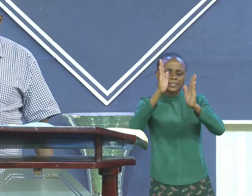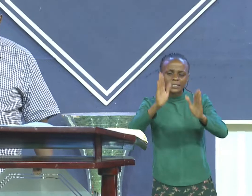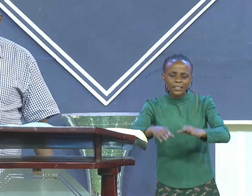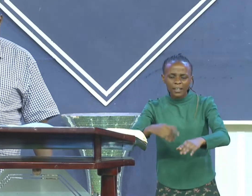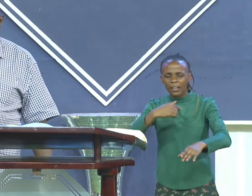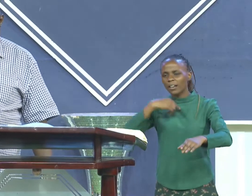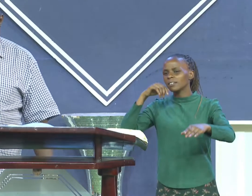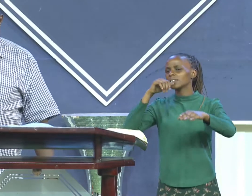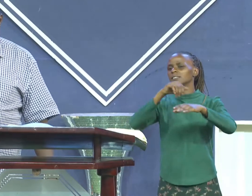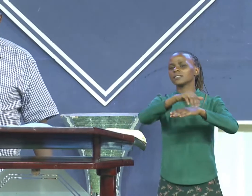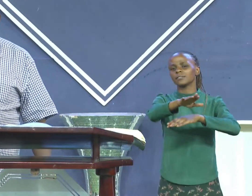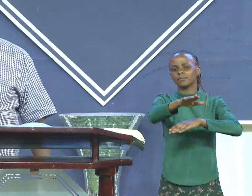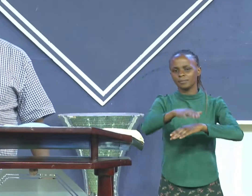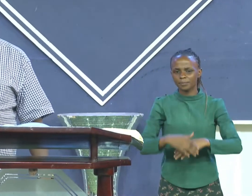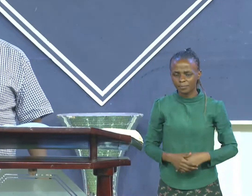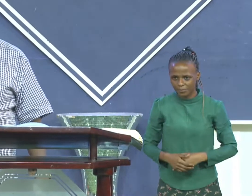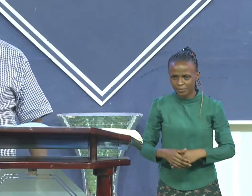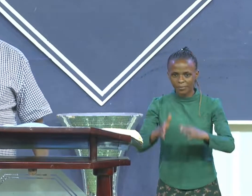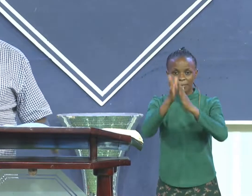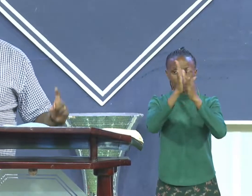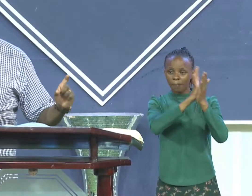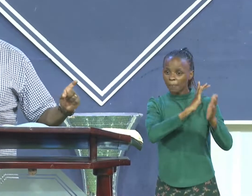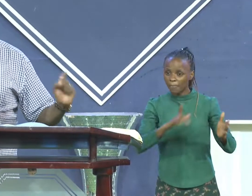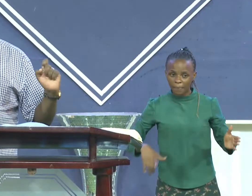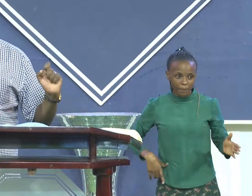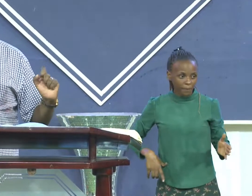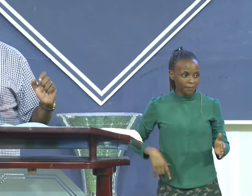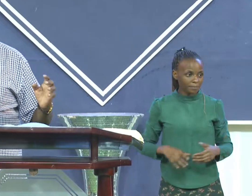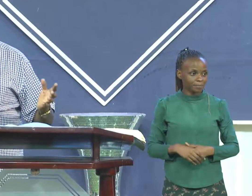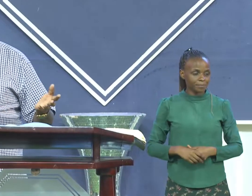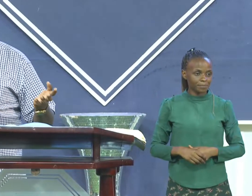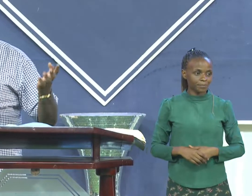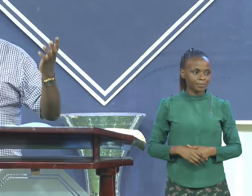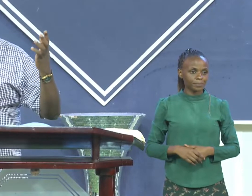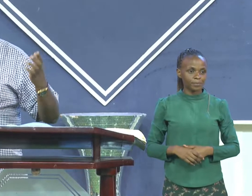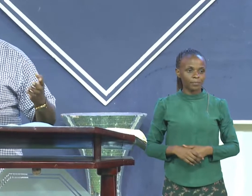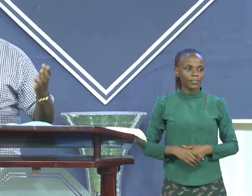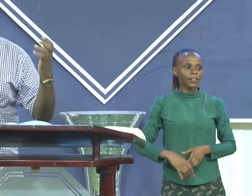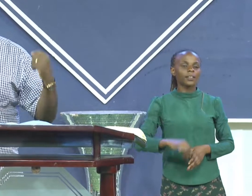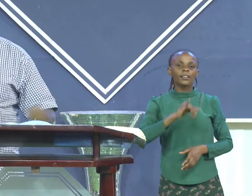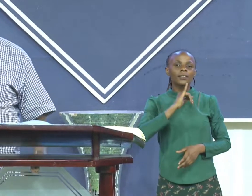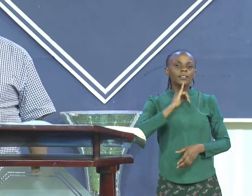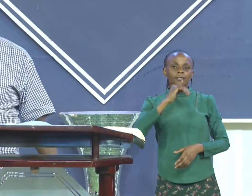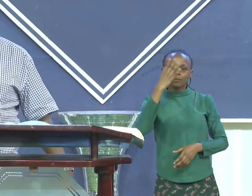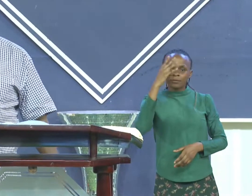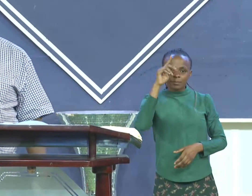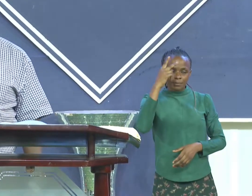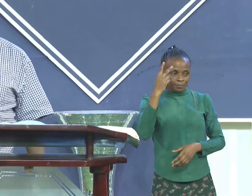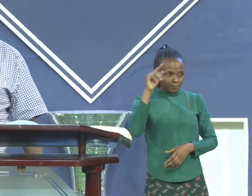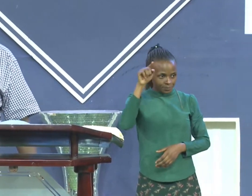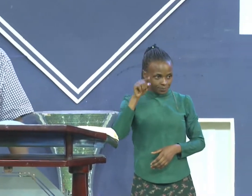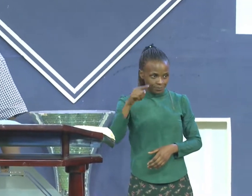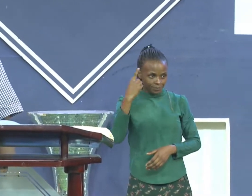amatungo mubaka wange gwe natuma. Praise the Lord. Please read that verse very well so that we continue building it, building